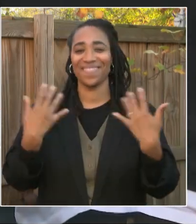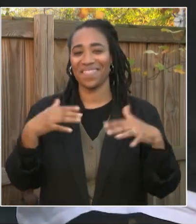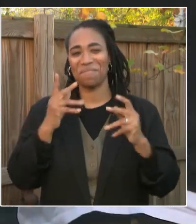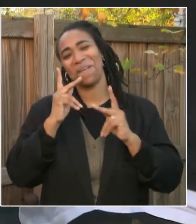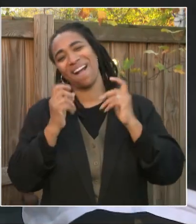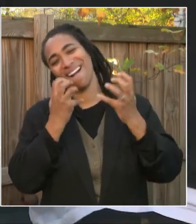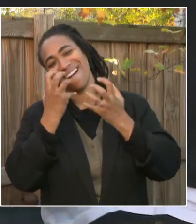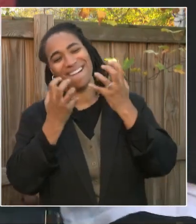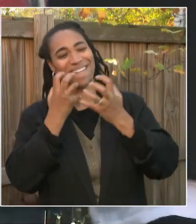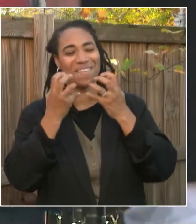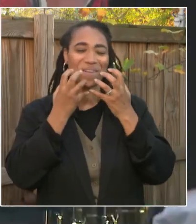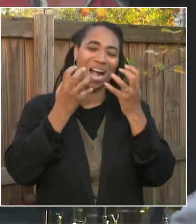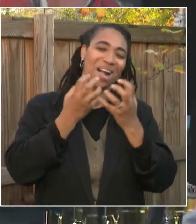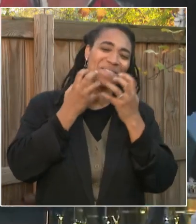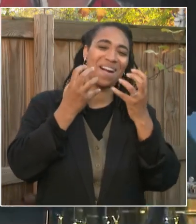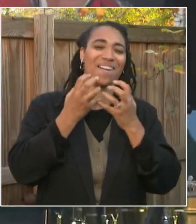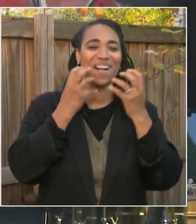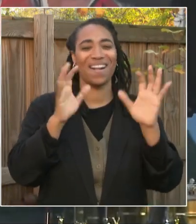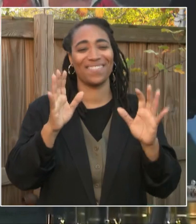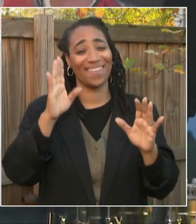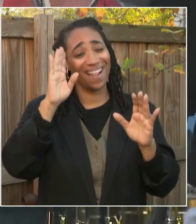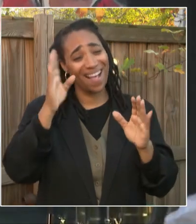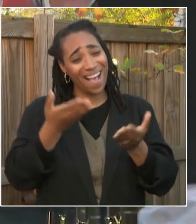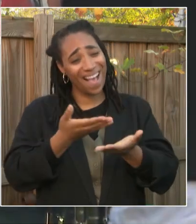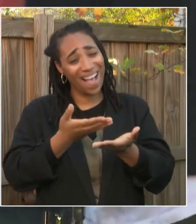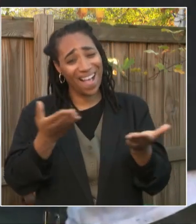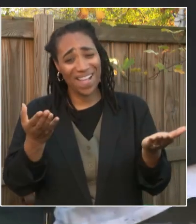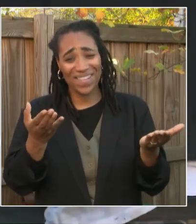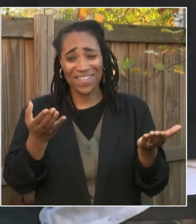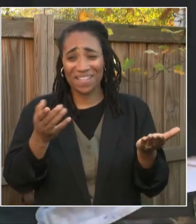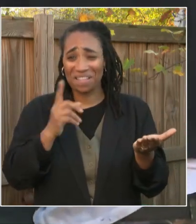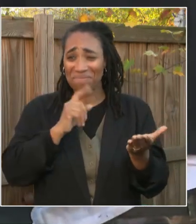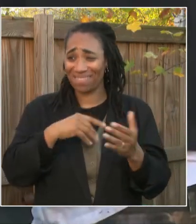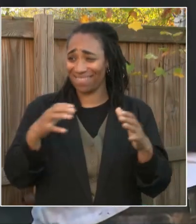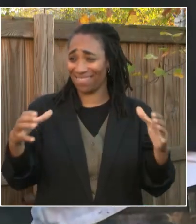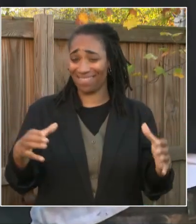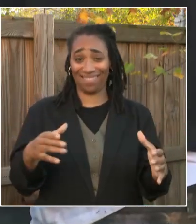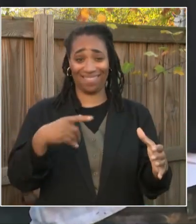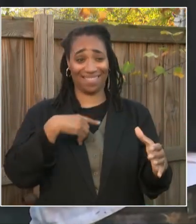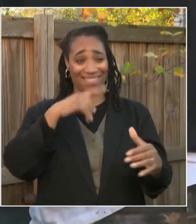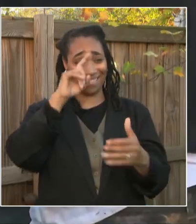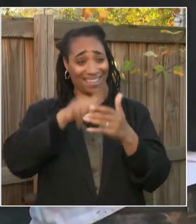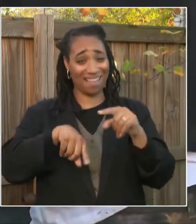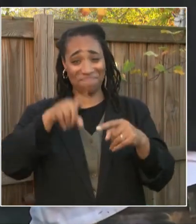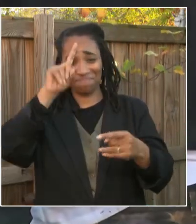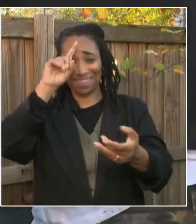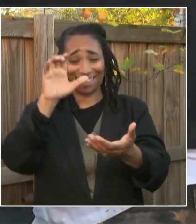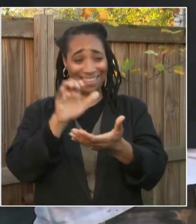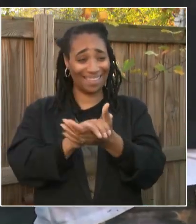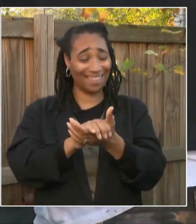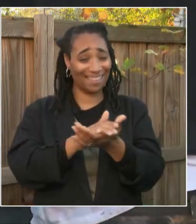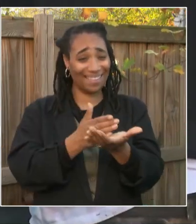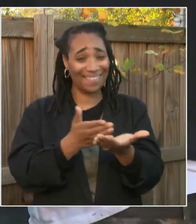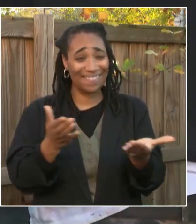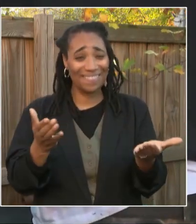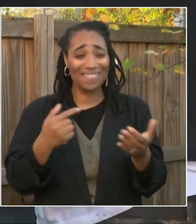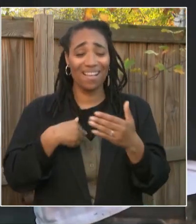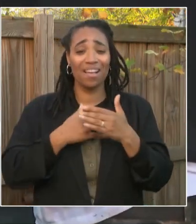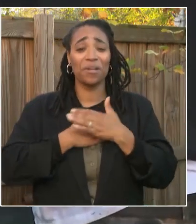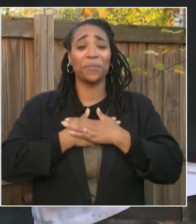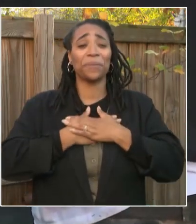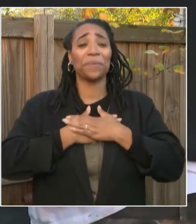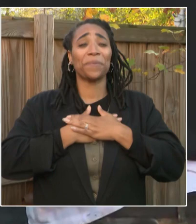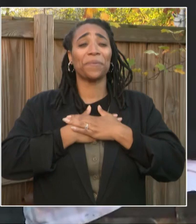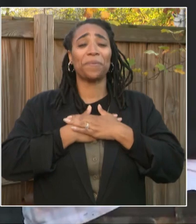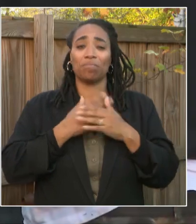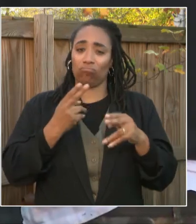Hi, everyone. I can't believe we're here. So I'm going to make this short because